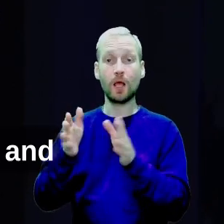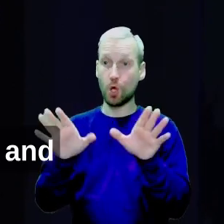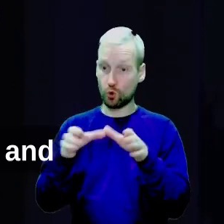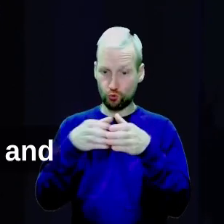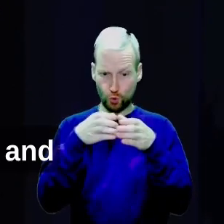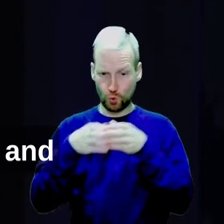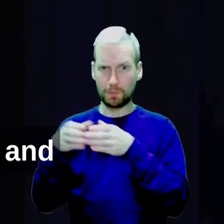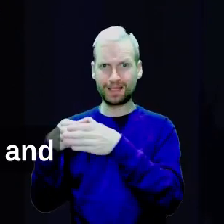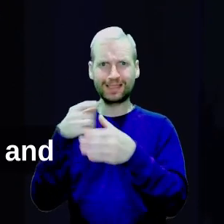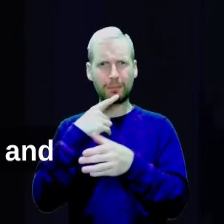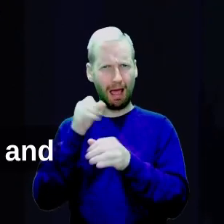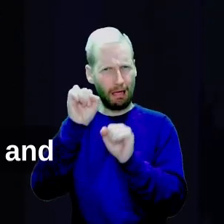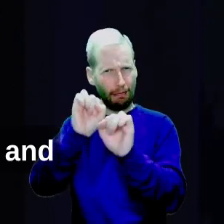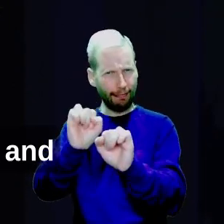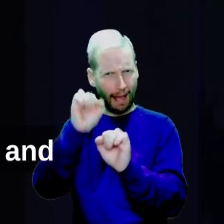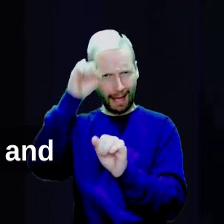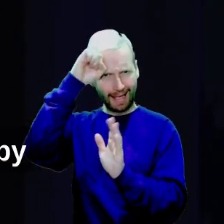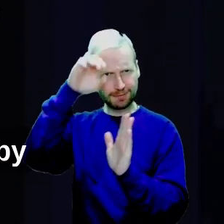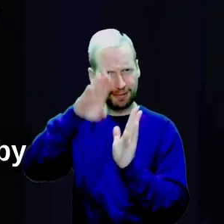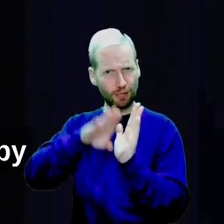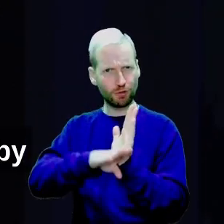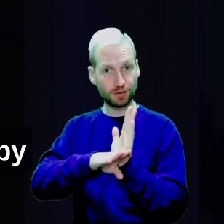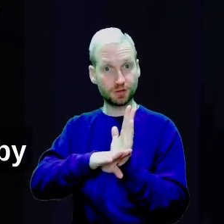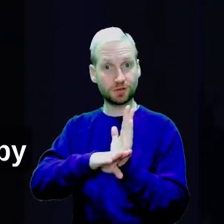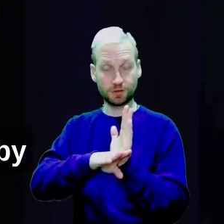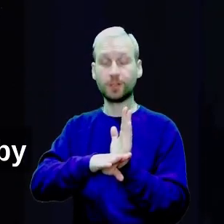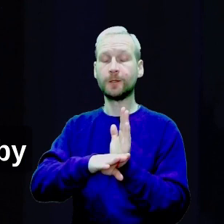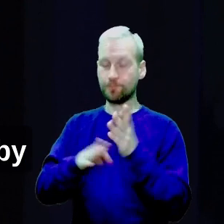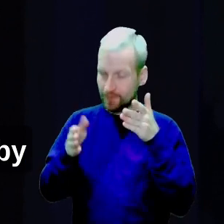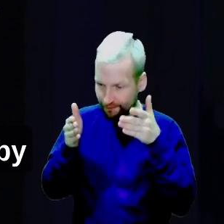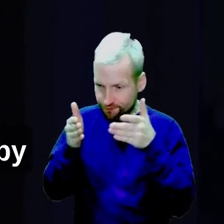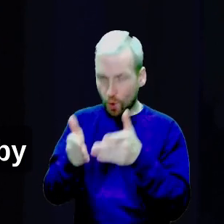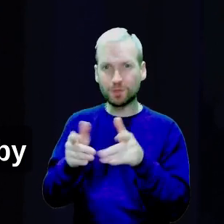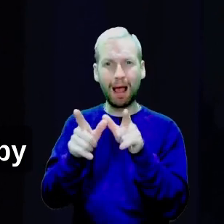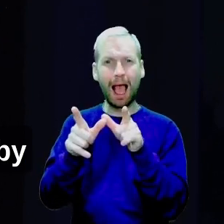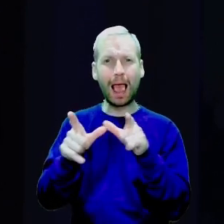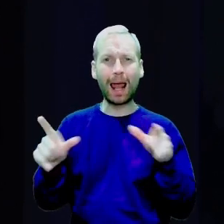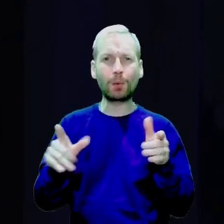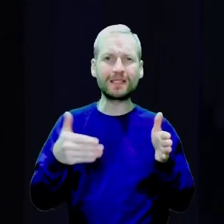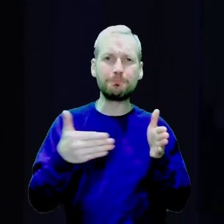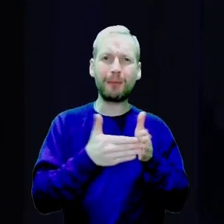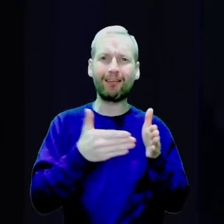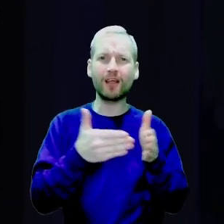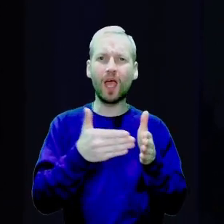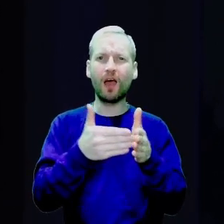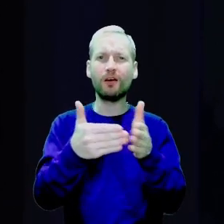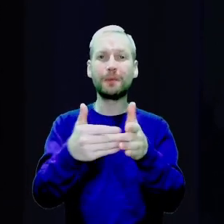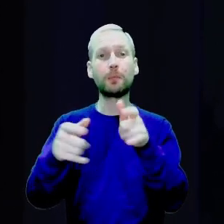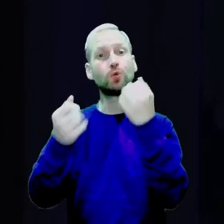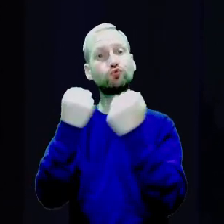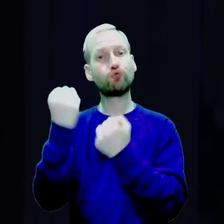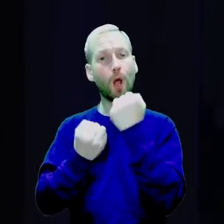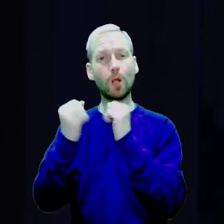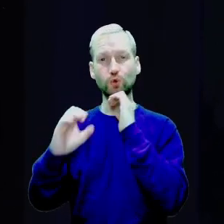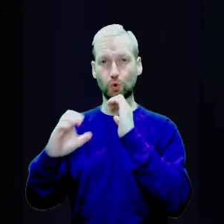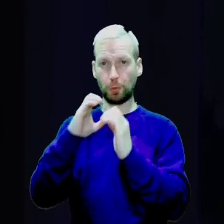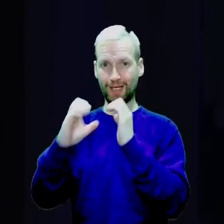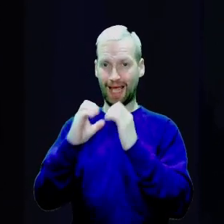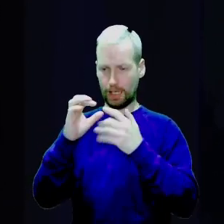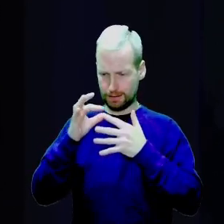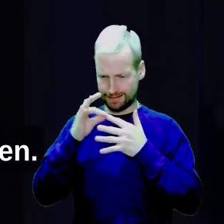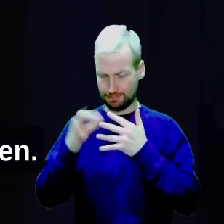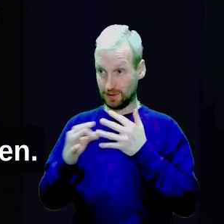patients told us about their experiences, and we also focused on the language barriers faced by many who may struggle to communicate their